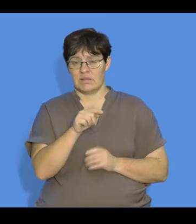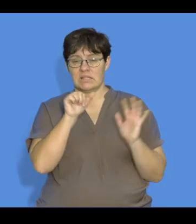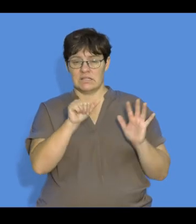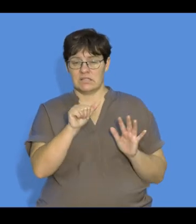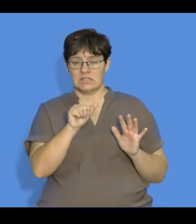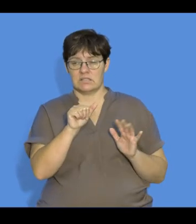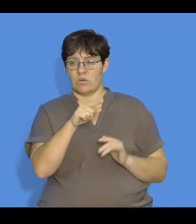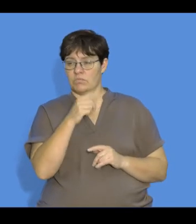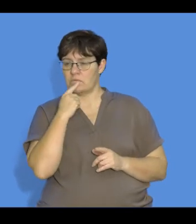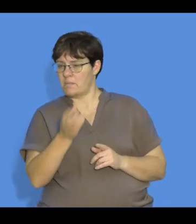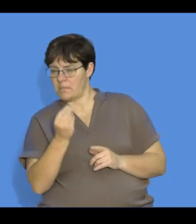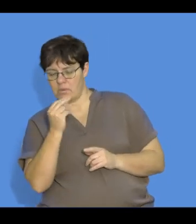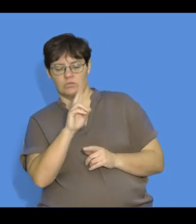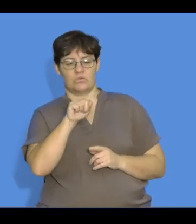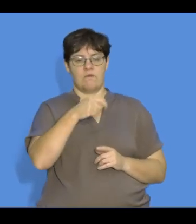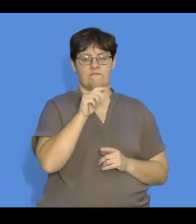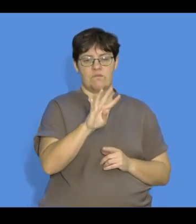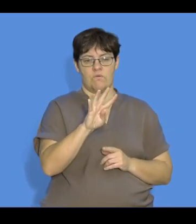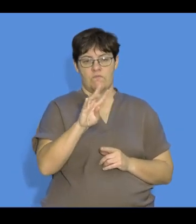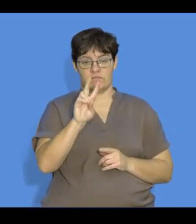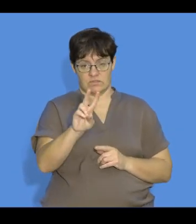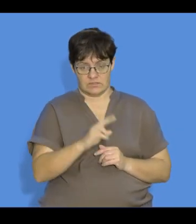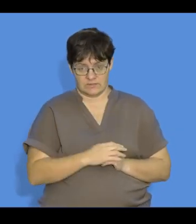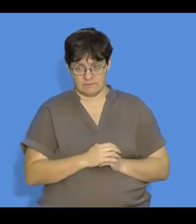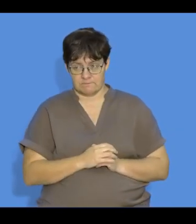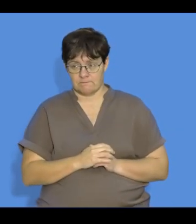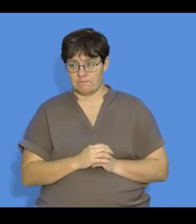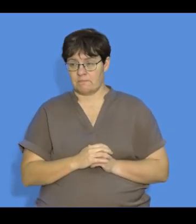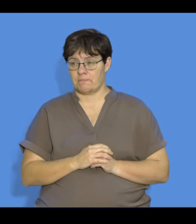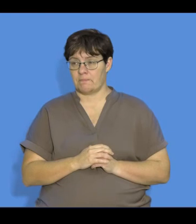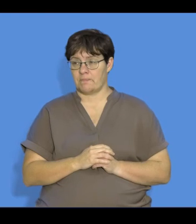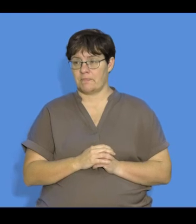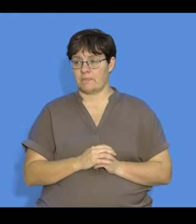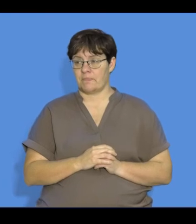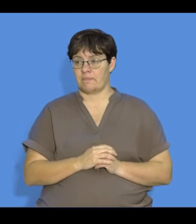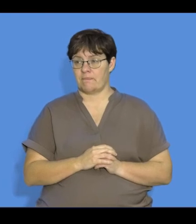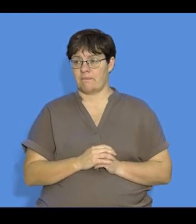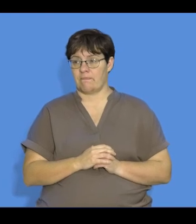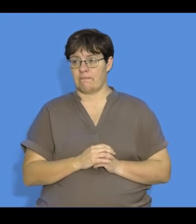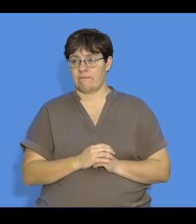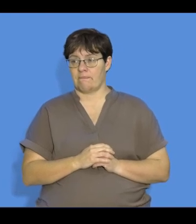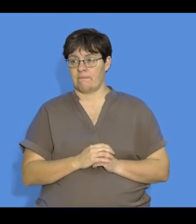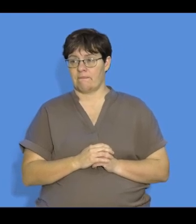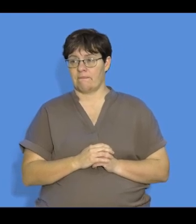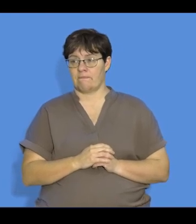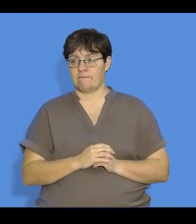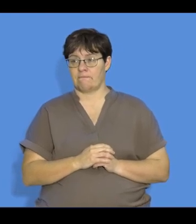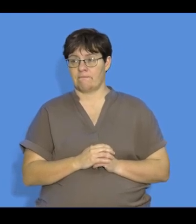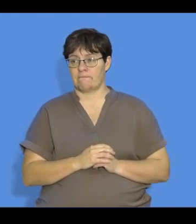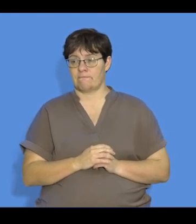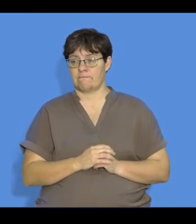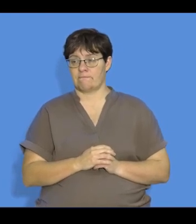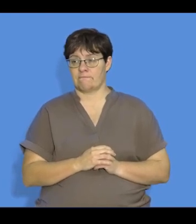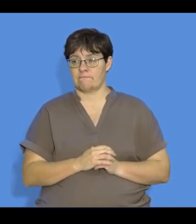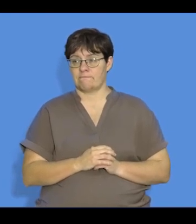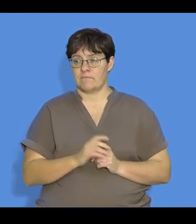we obtained to be, just to confirm, 2,4 volts, right? So this is like 2,4 volts,